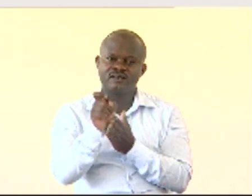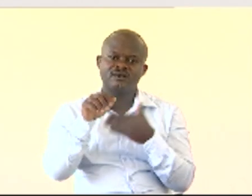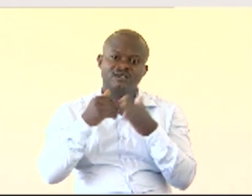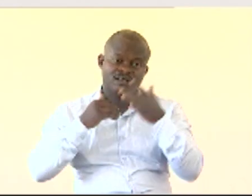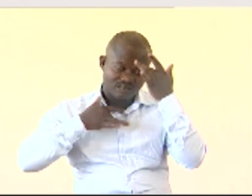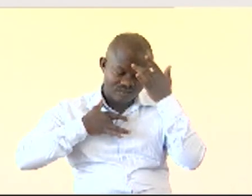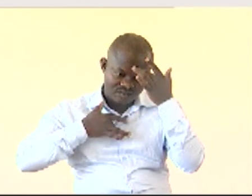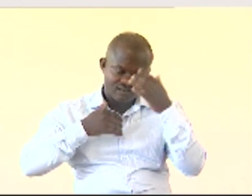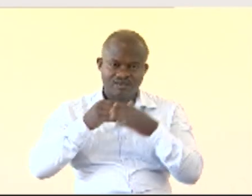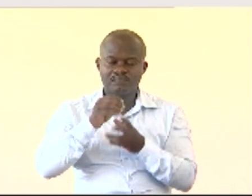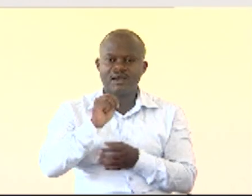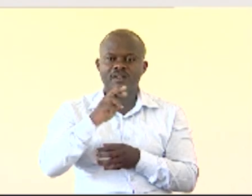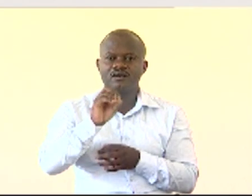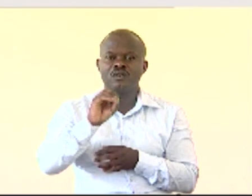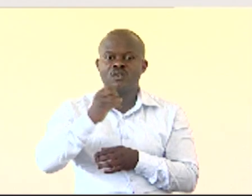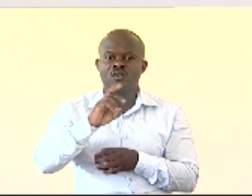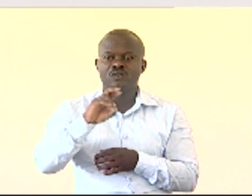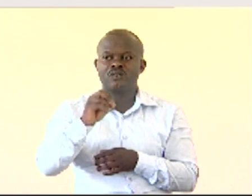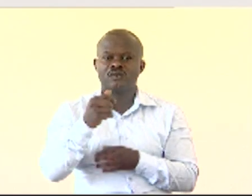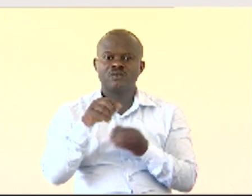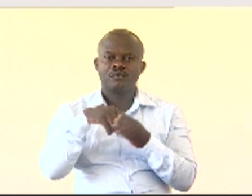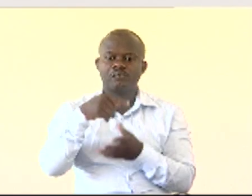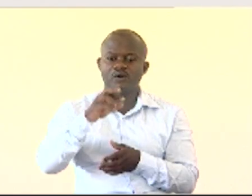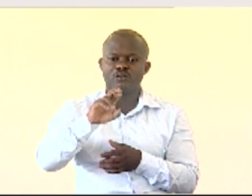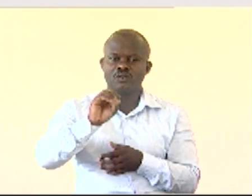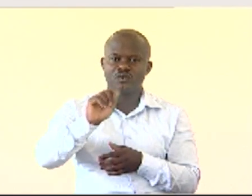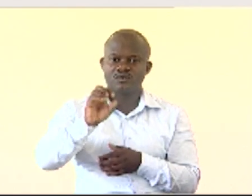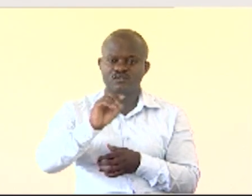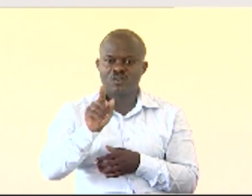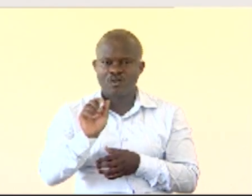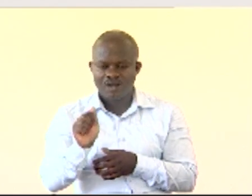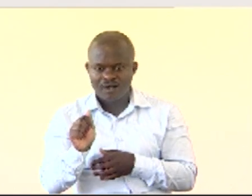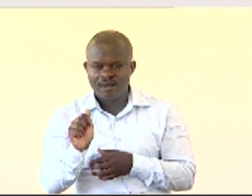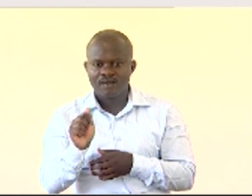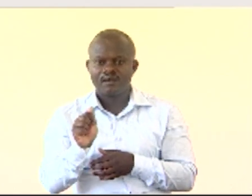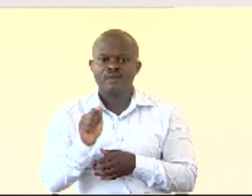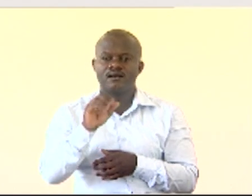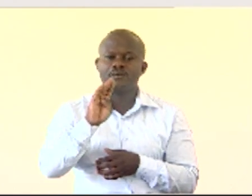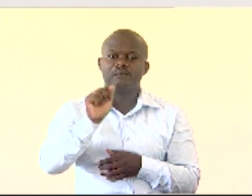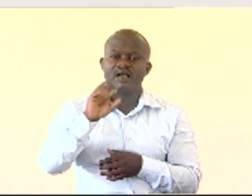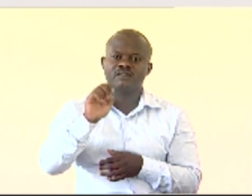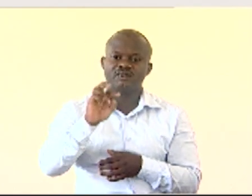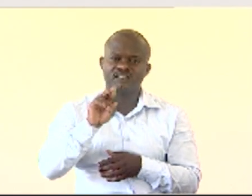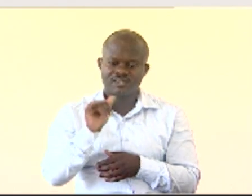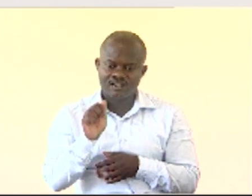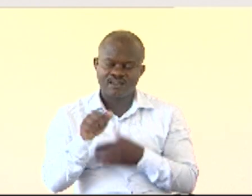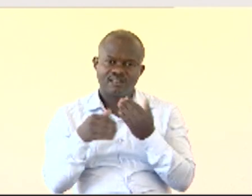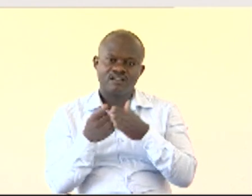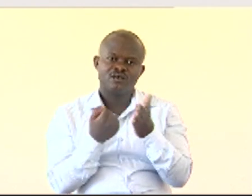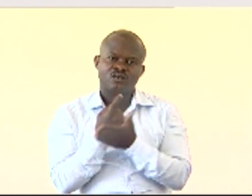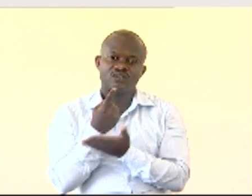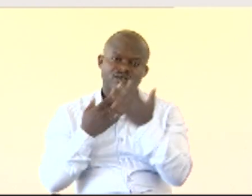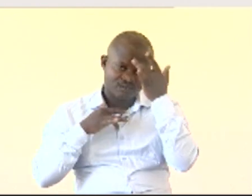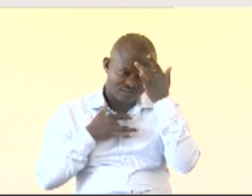disease-causing microorganism. Protozoa are disease-causing microorganism. bacteria, and viruses that can cause disease